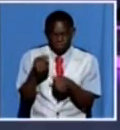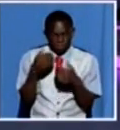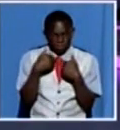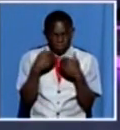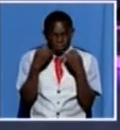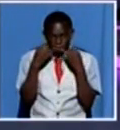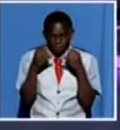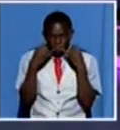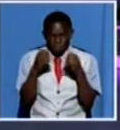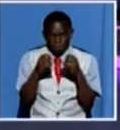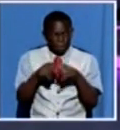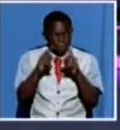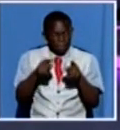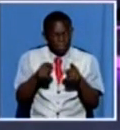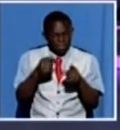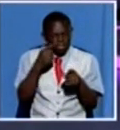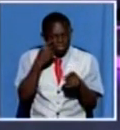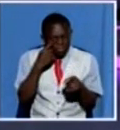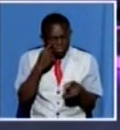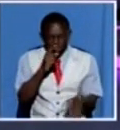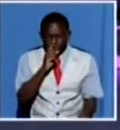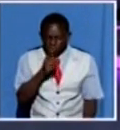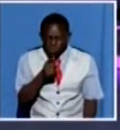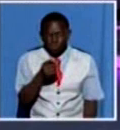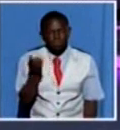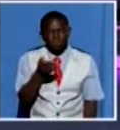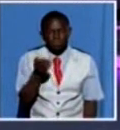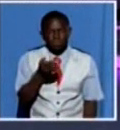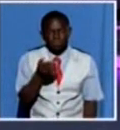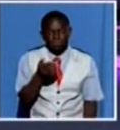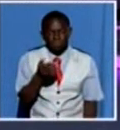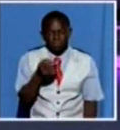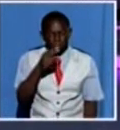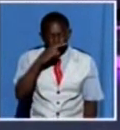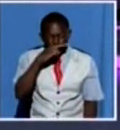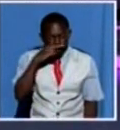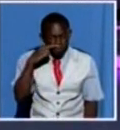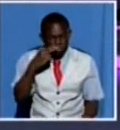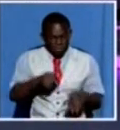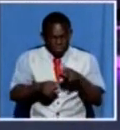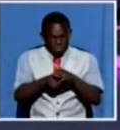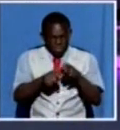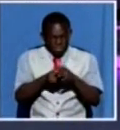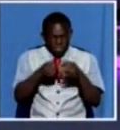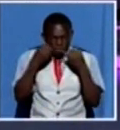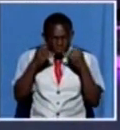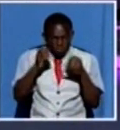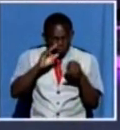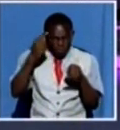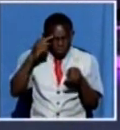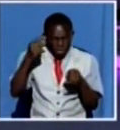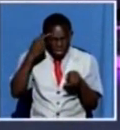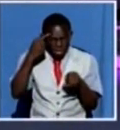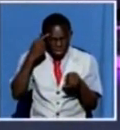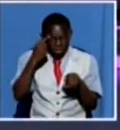without verifying, pass it on to the opposition with a view of causing paralysis in government operations. And if and